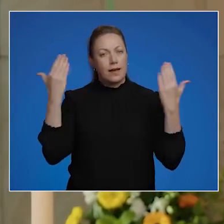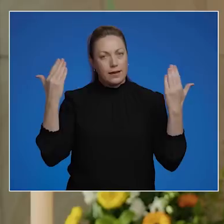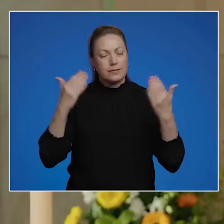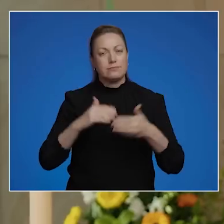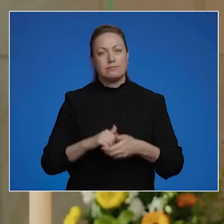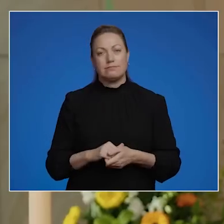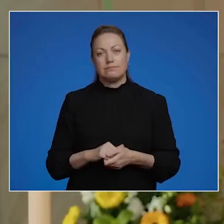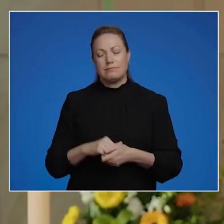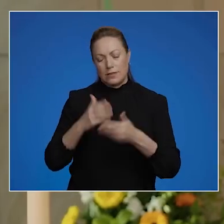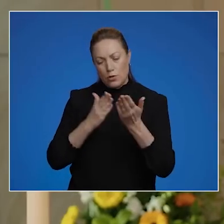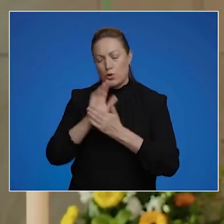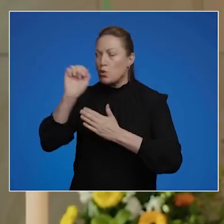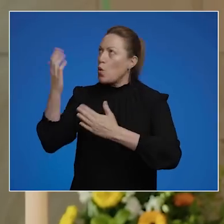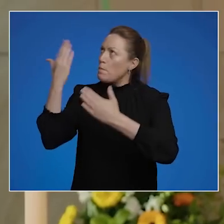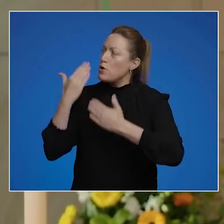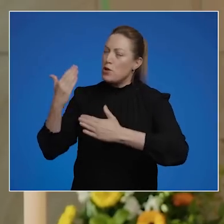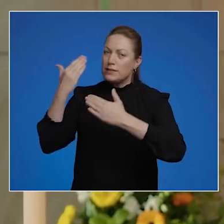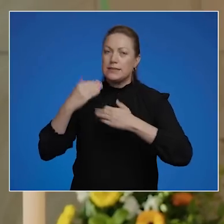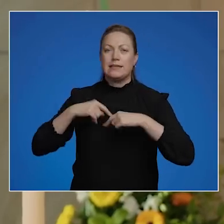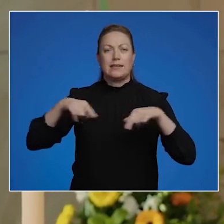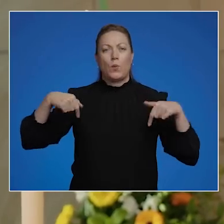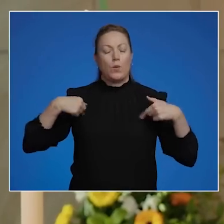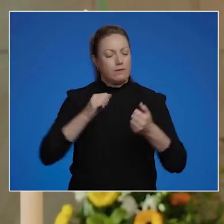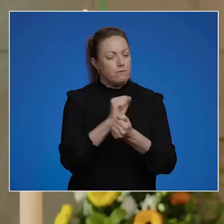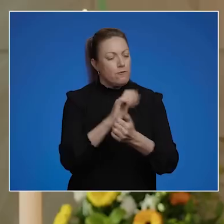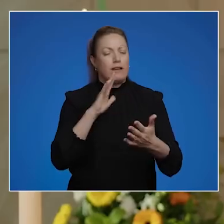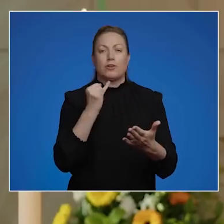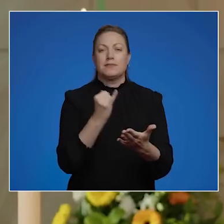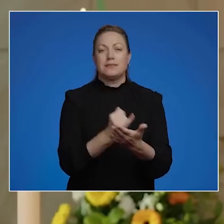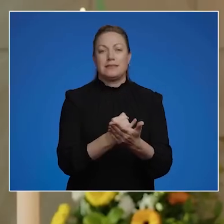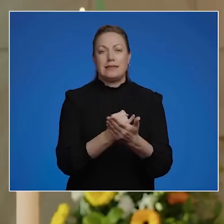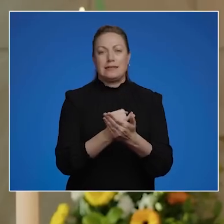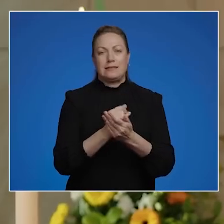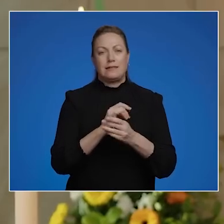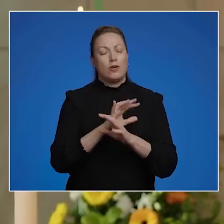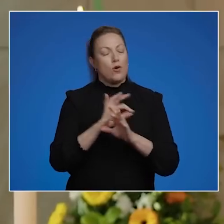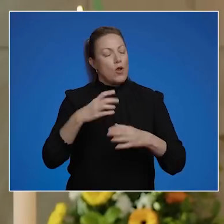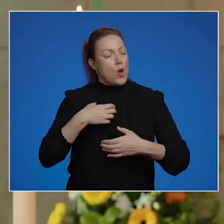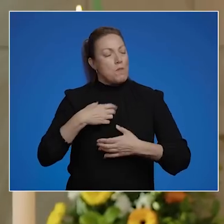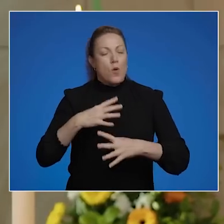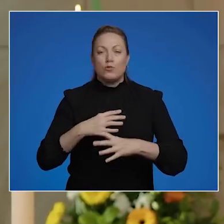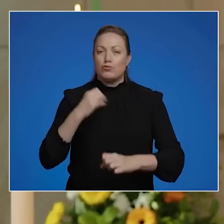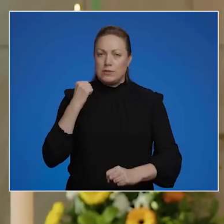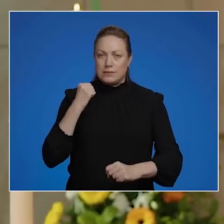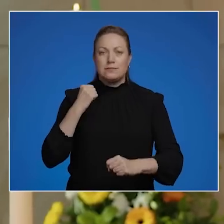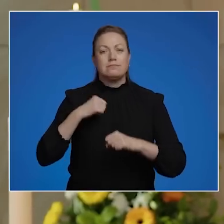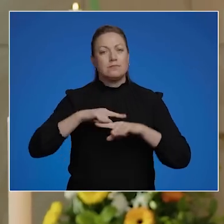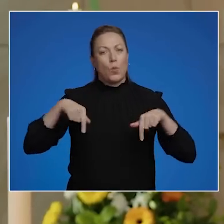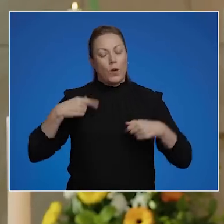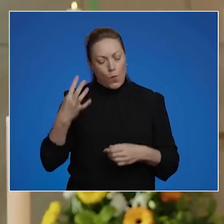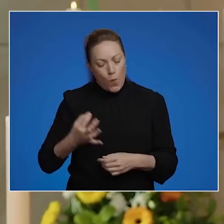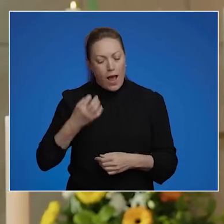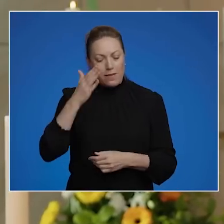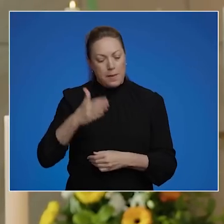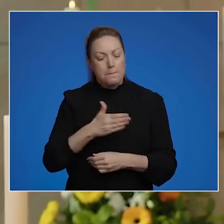that by the help of your mercy we may be always free from sin and safe from all distress as we await the blessed